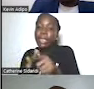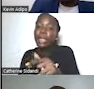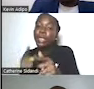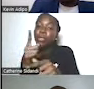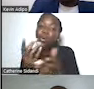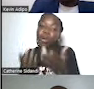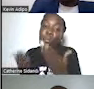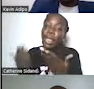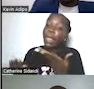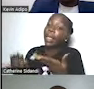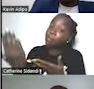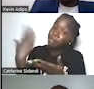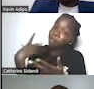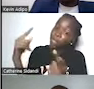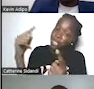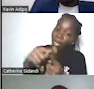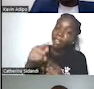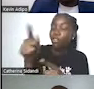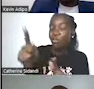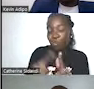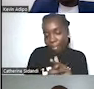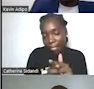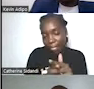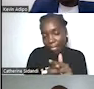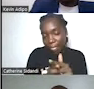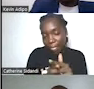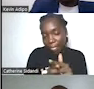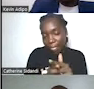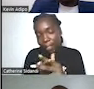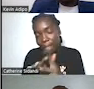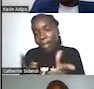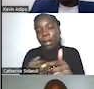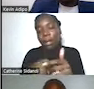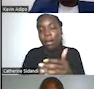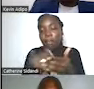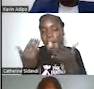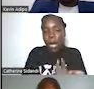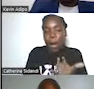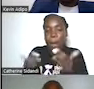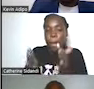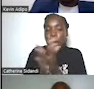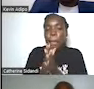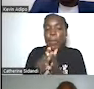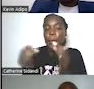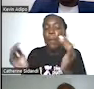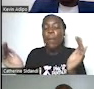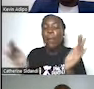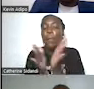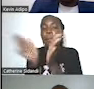previous target that was set, the current, or generally. So